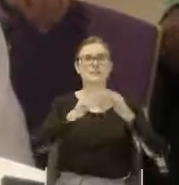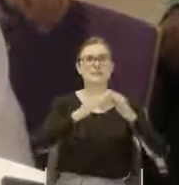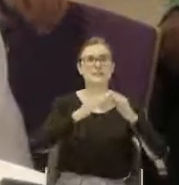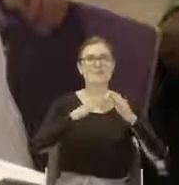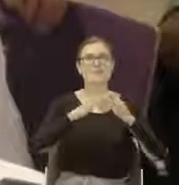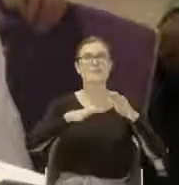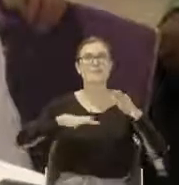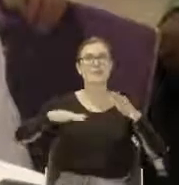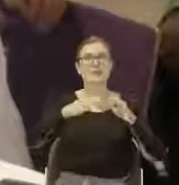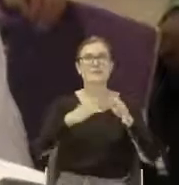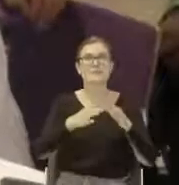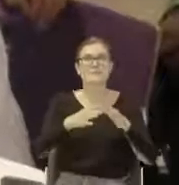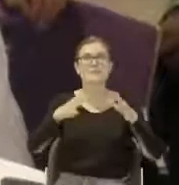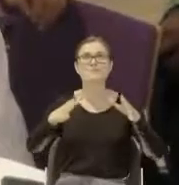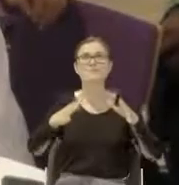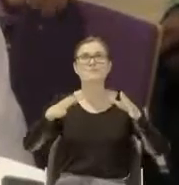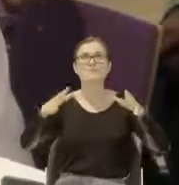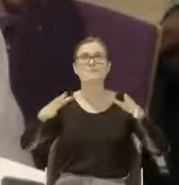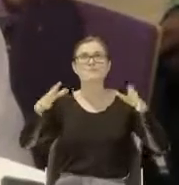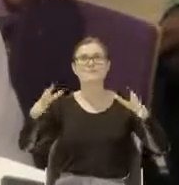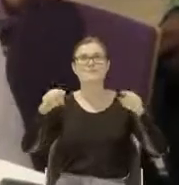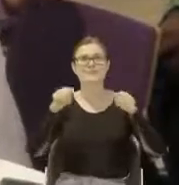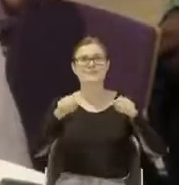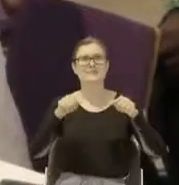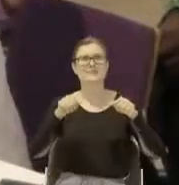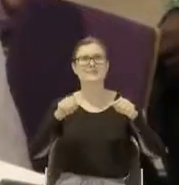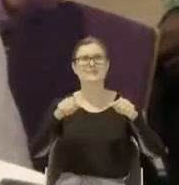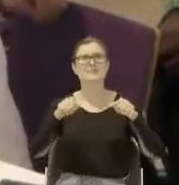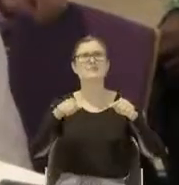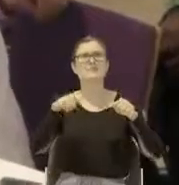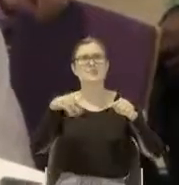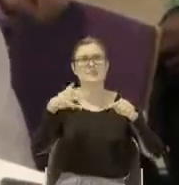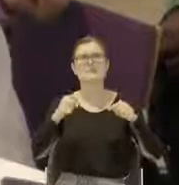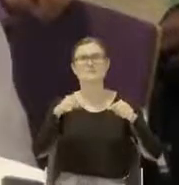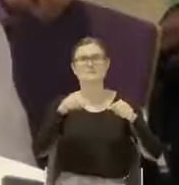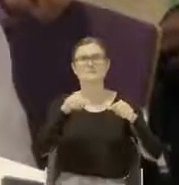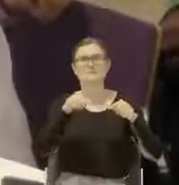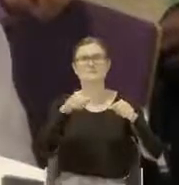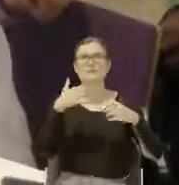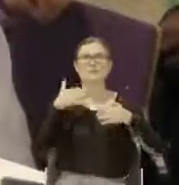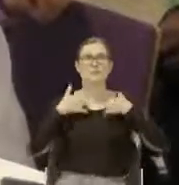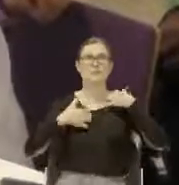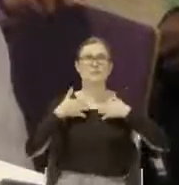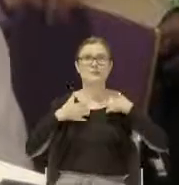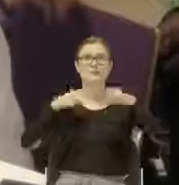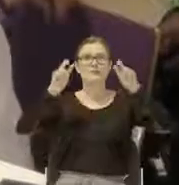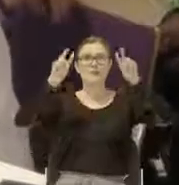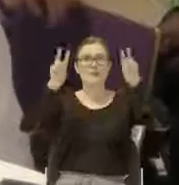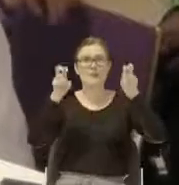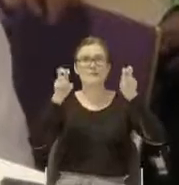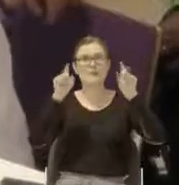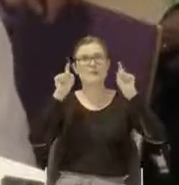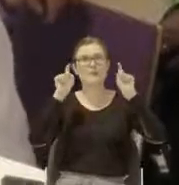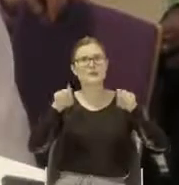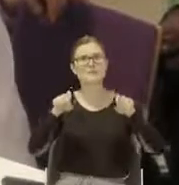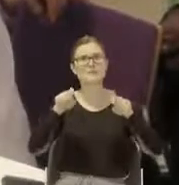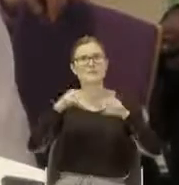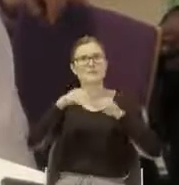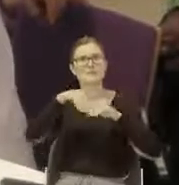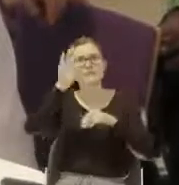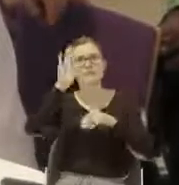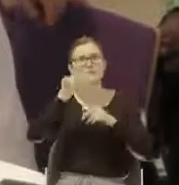path towards that review high-level moment with local governments being